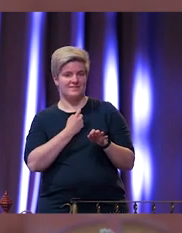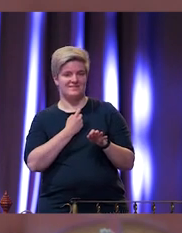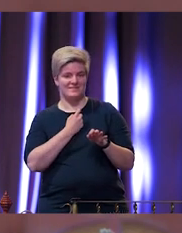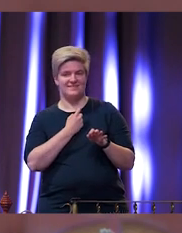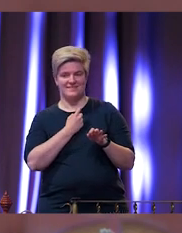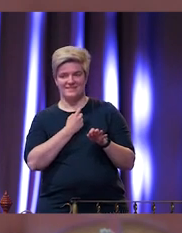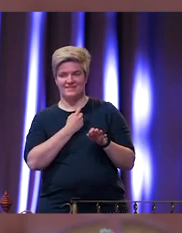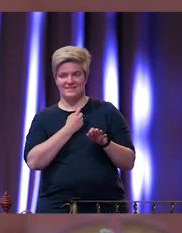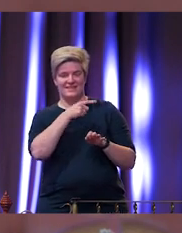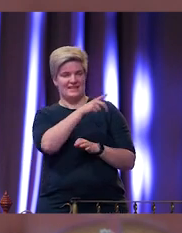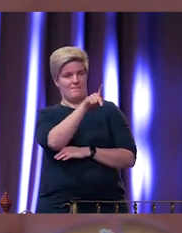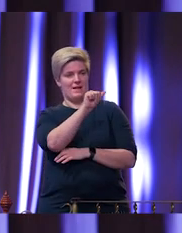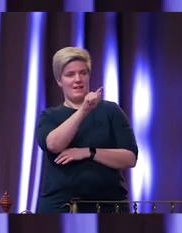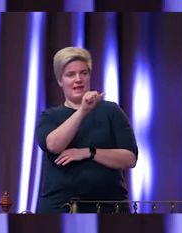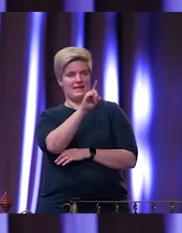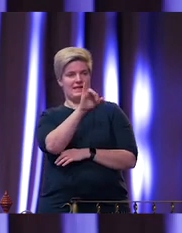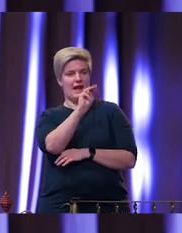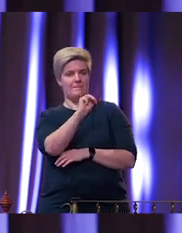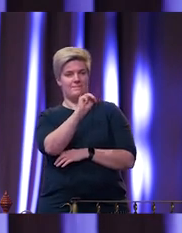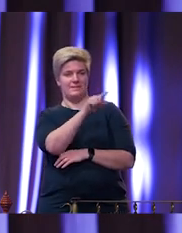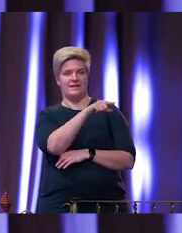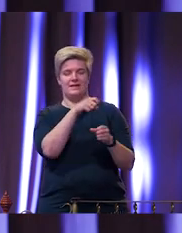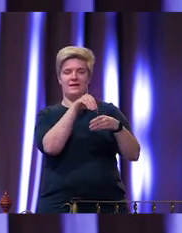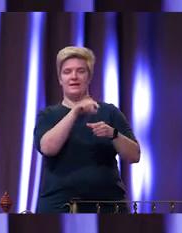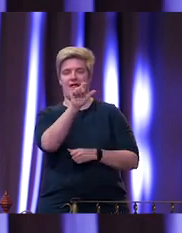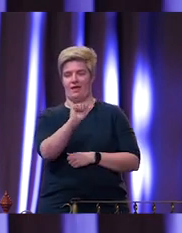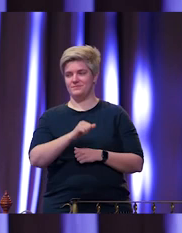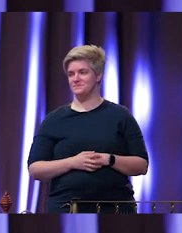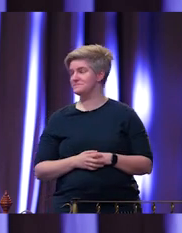at the Palladium in Los Angeles.